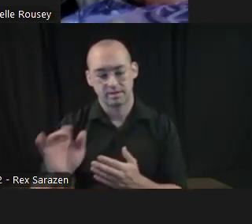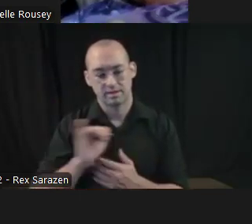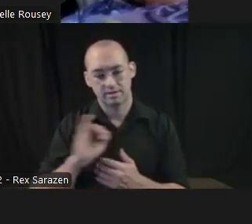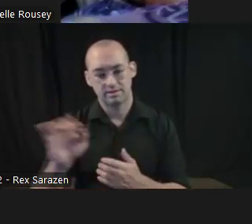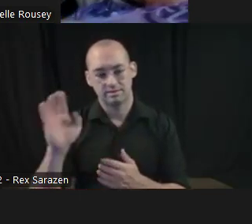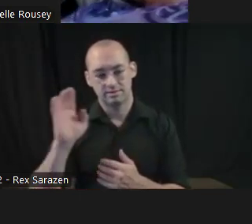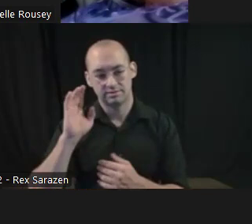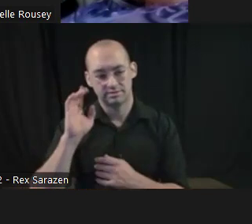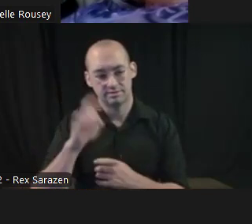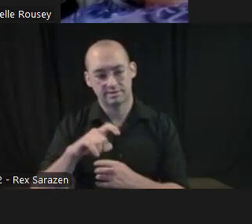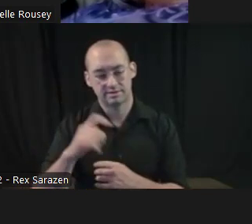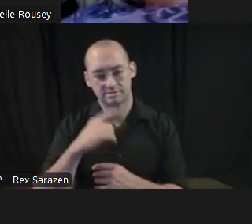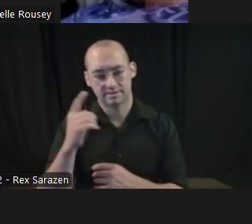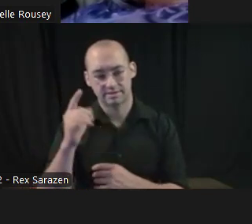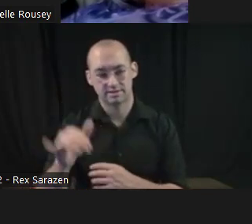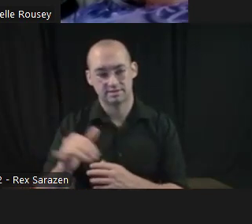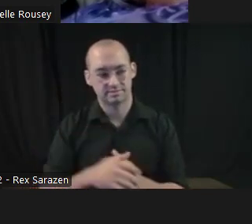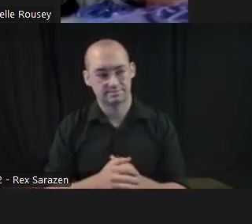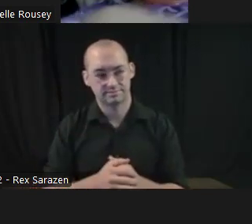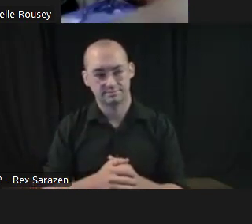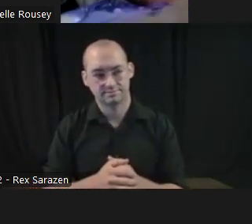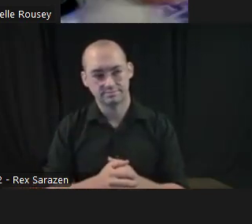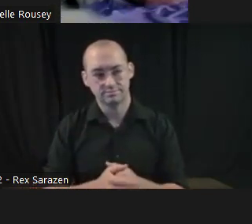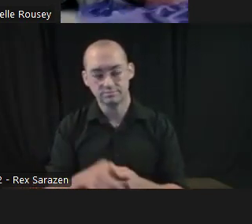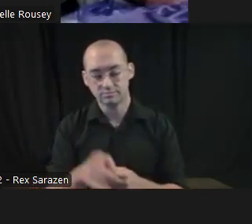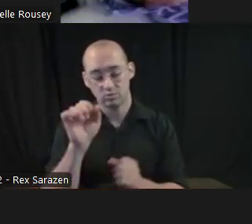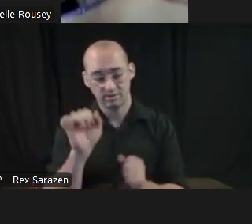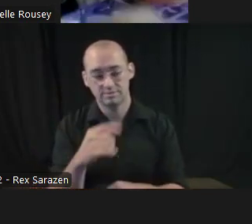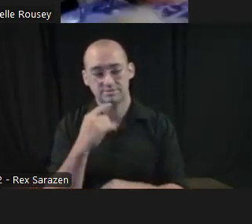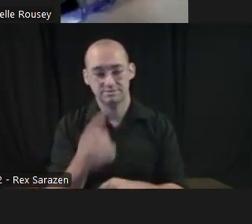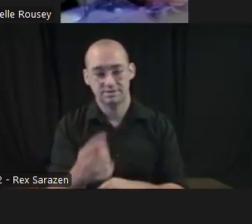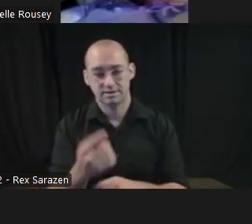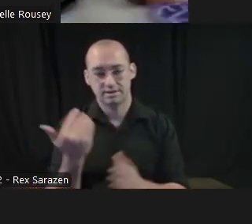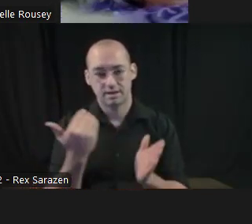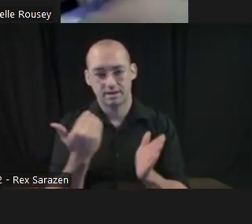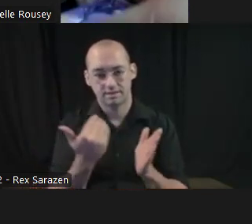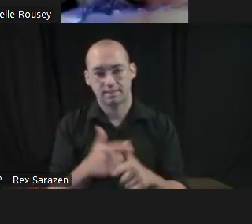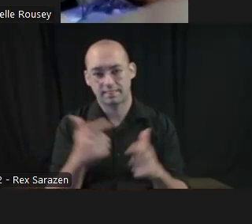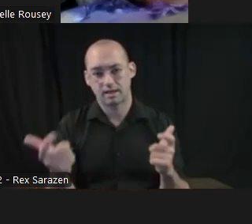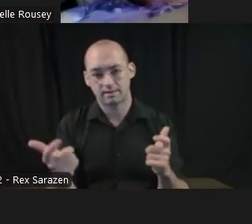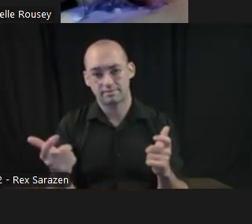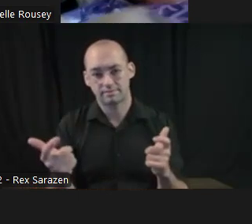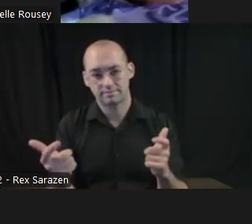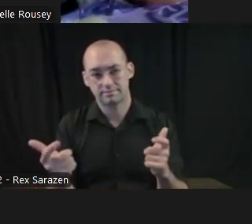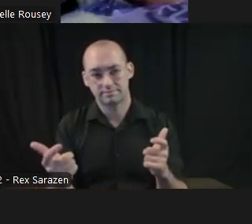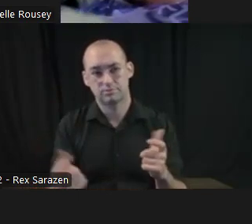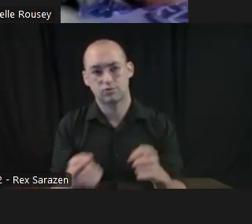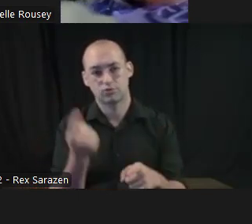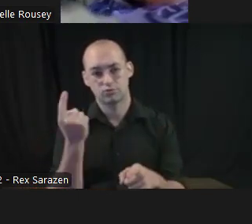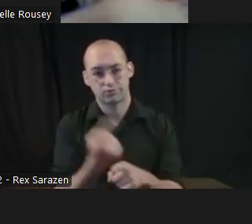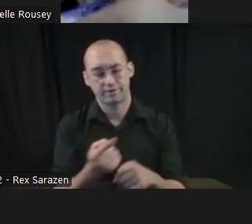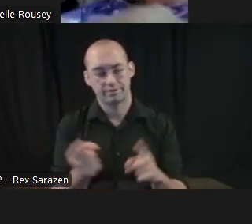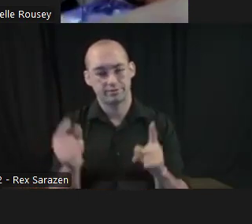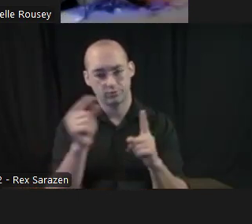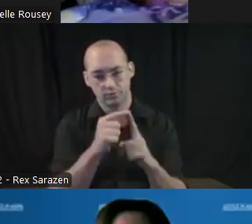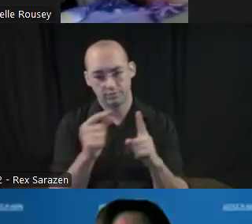to mention that because you can say you can say the right terminology,